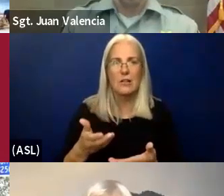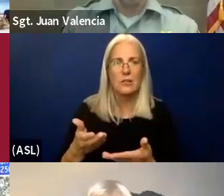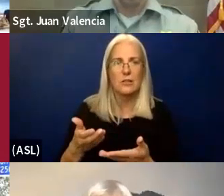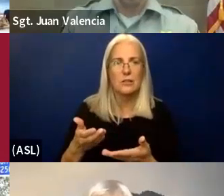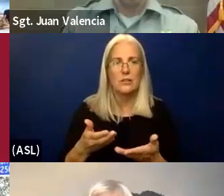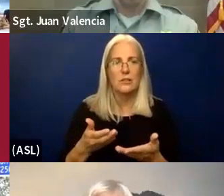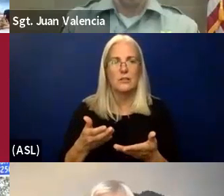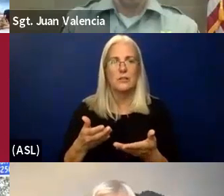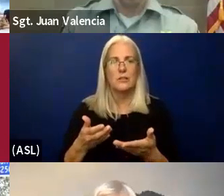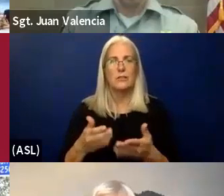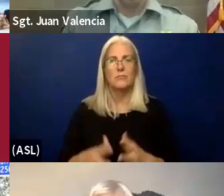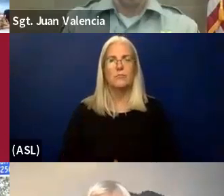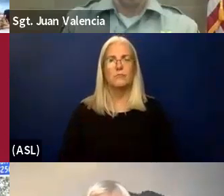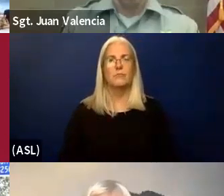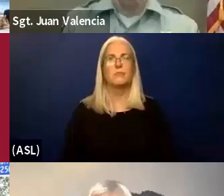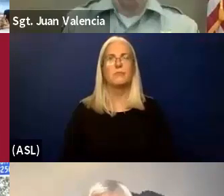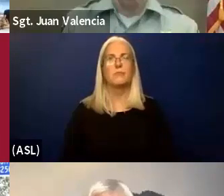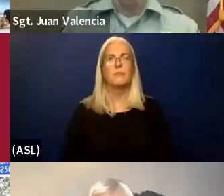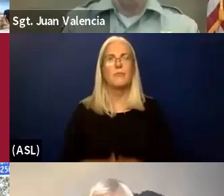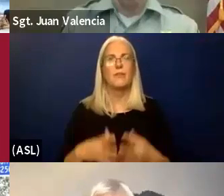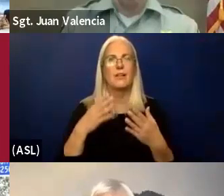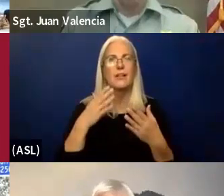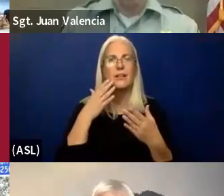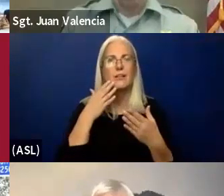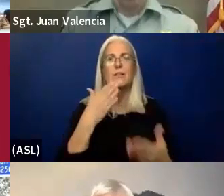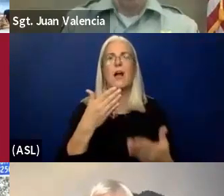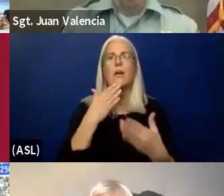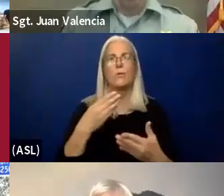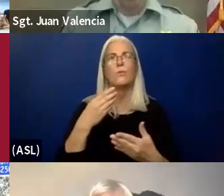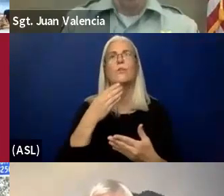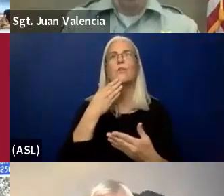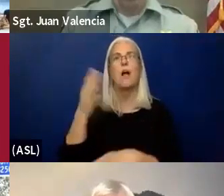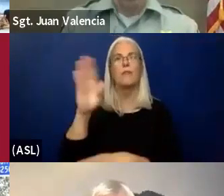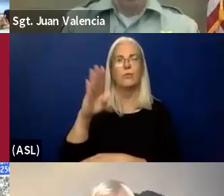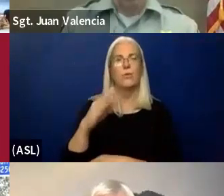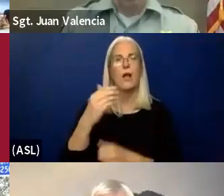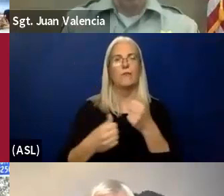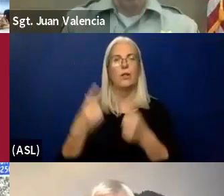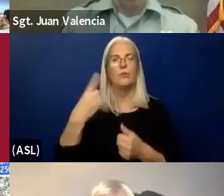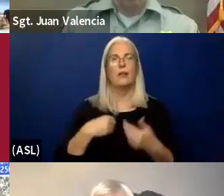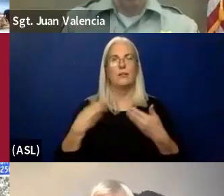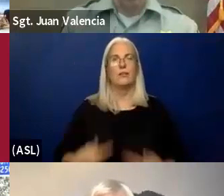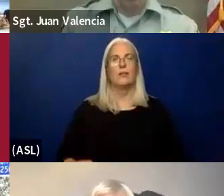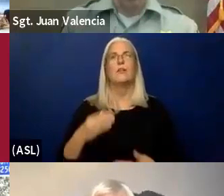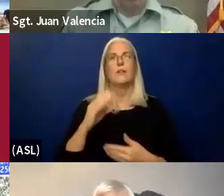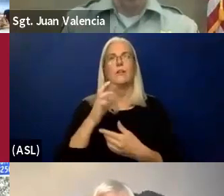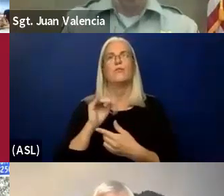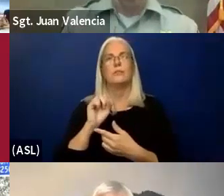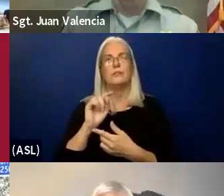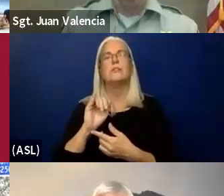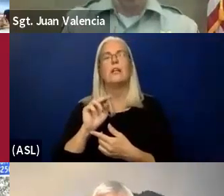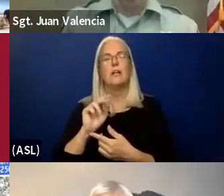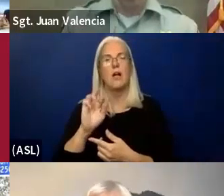Thank you, Paul. Good afternoon, everyone. Christina Rivera, Assistant County Administrator, serving our community today as the